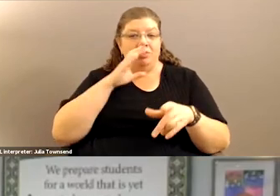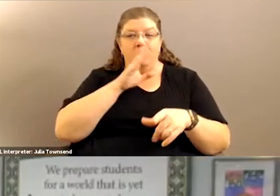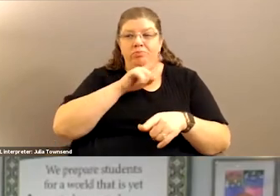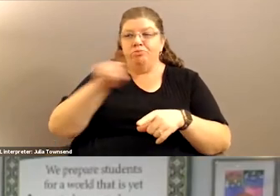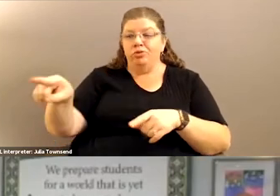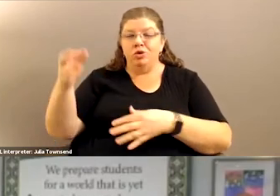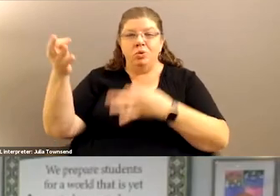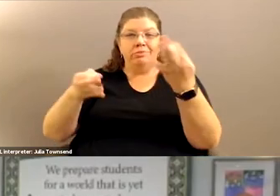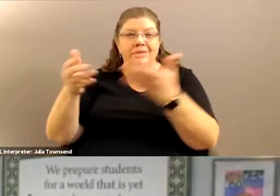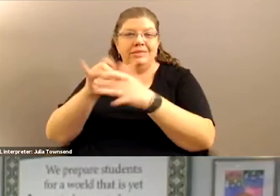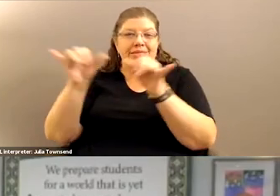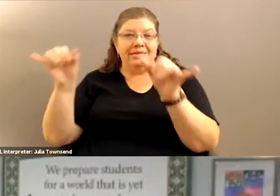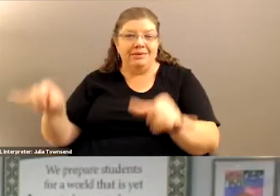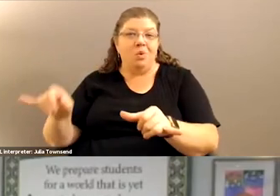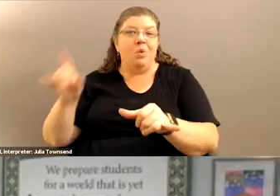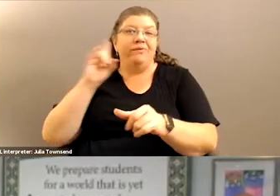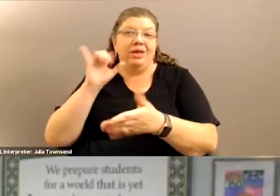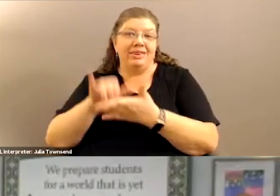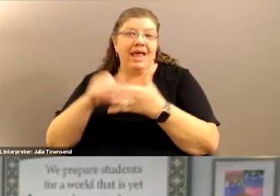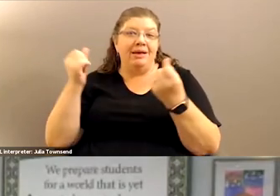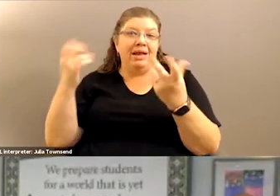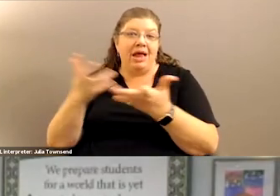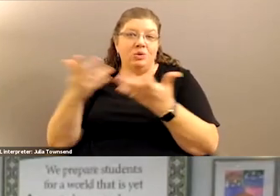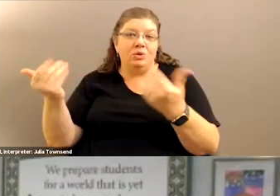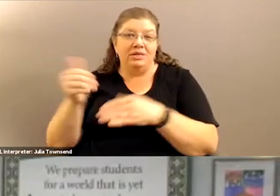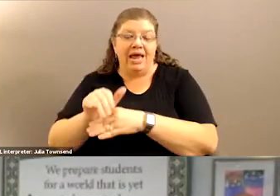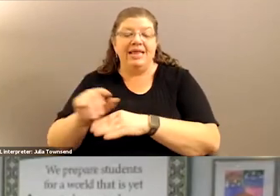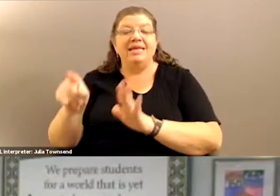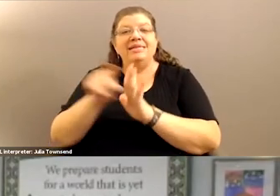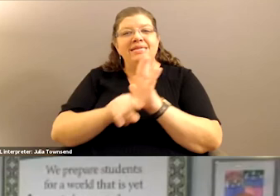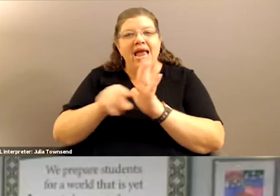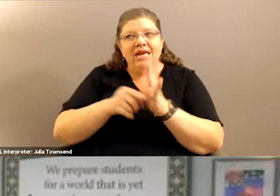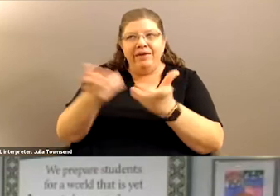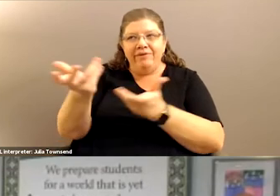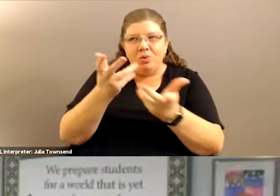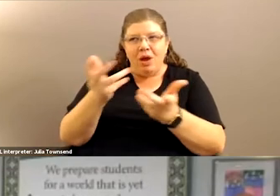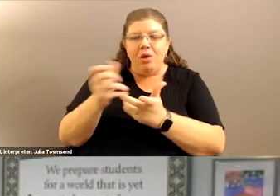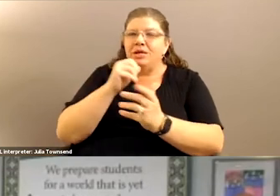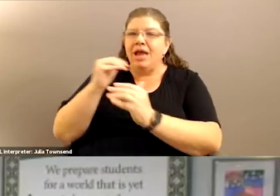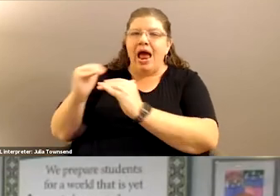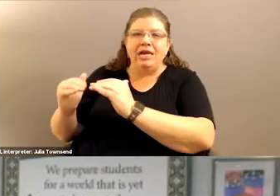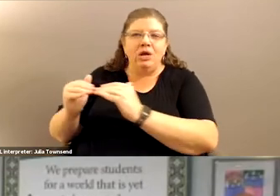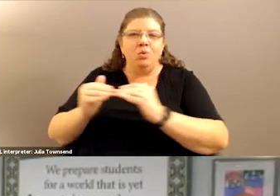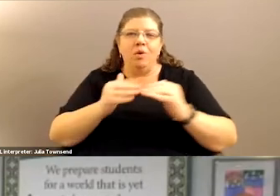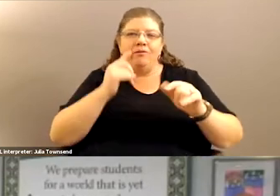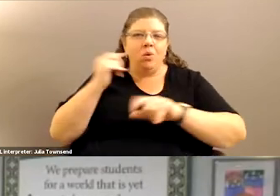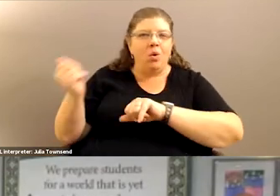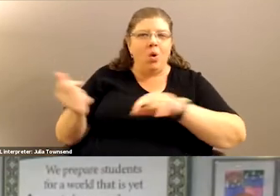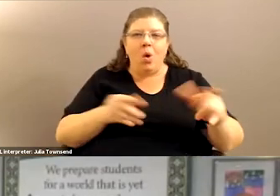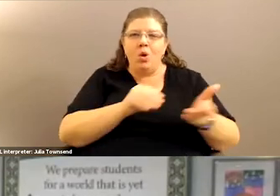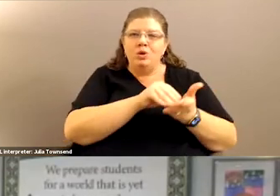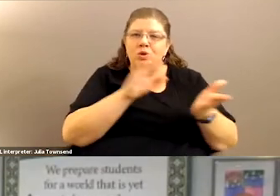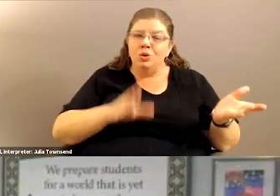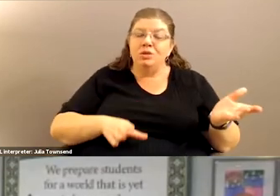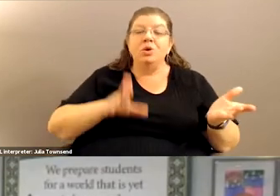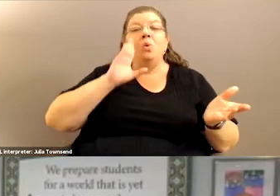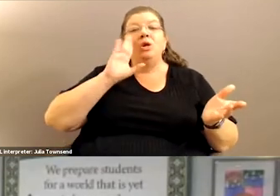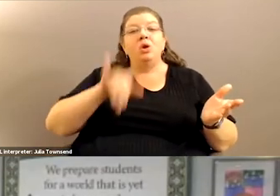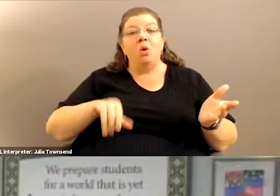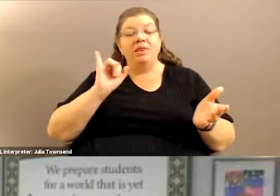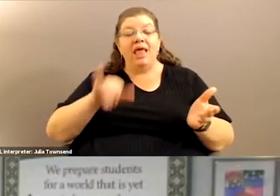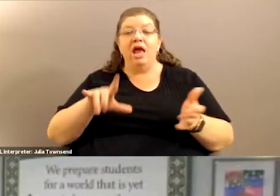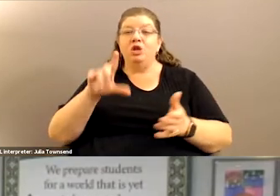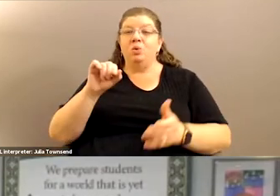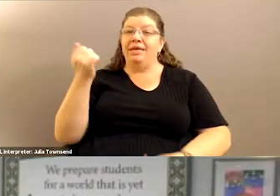tonight importantly these negative interactions and outcomes are also not equal across all of our students we know that for example in the